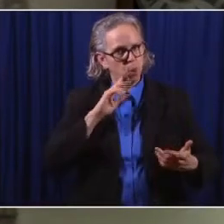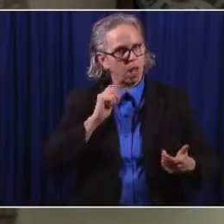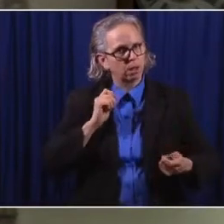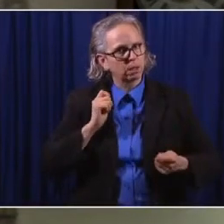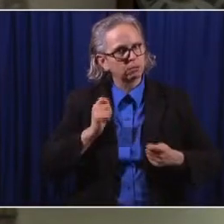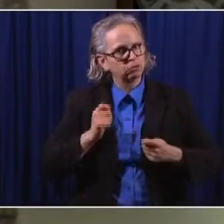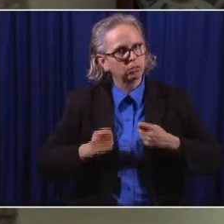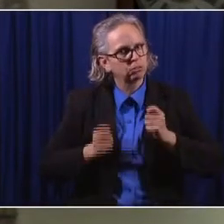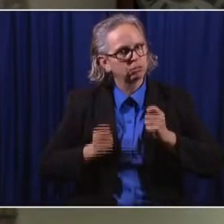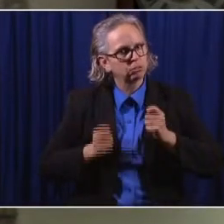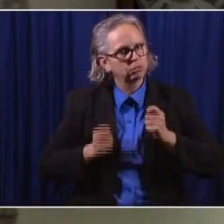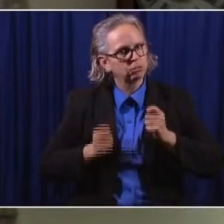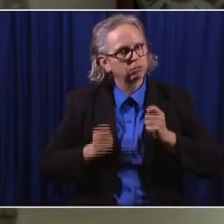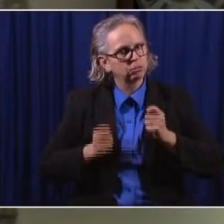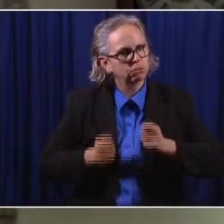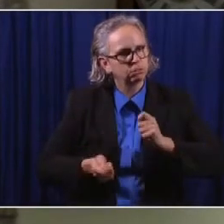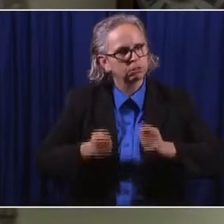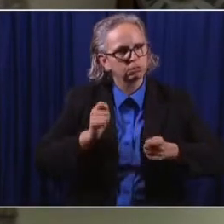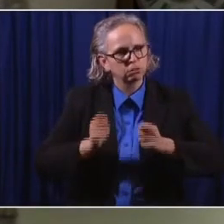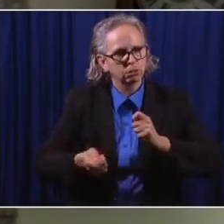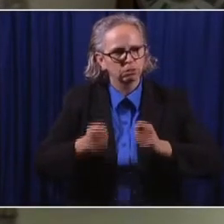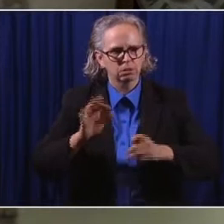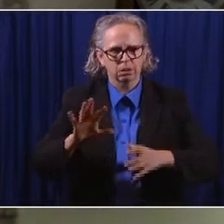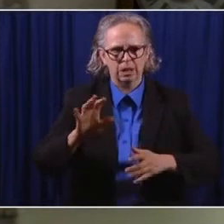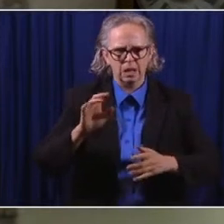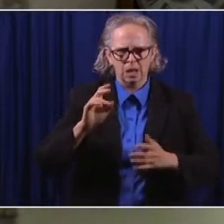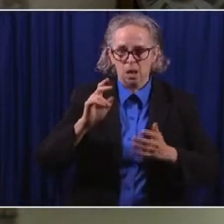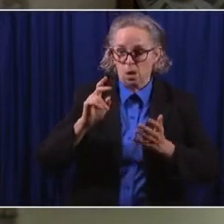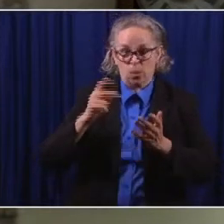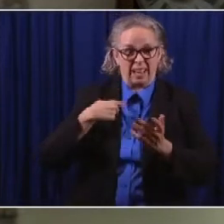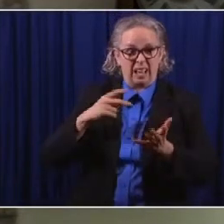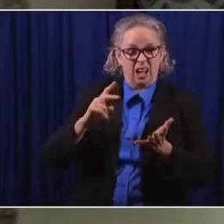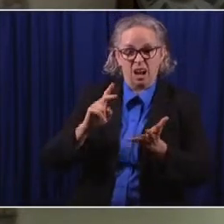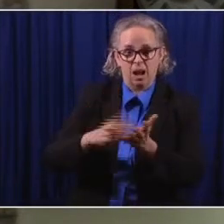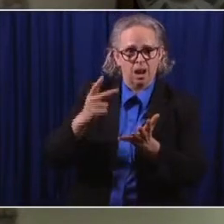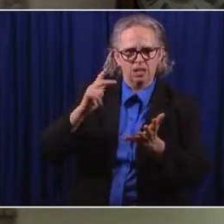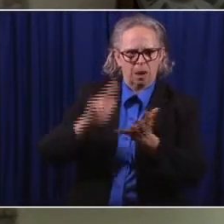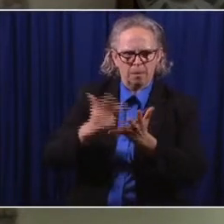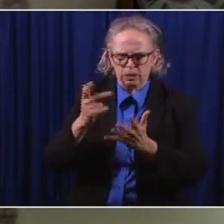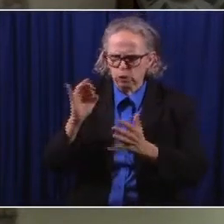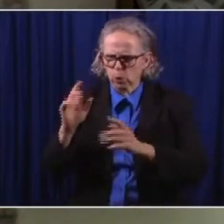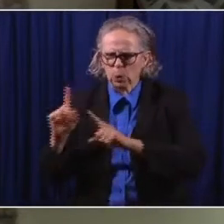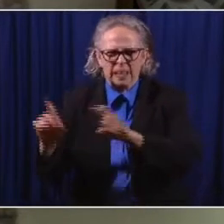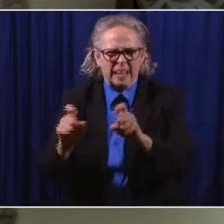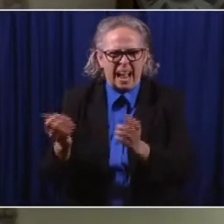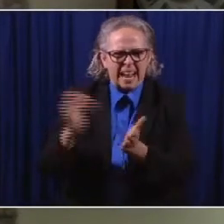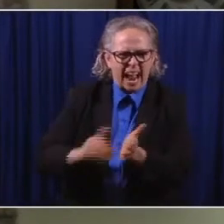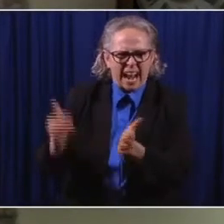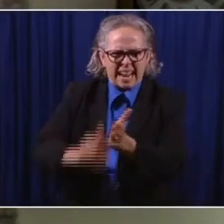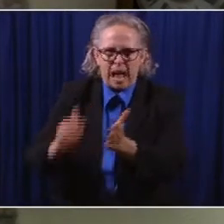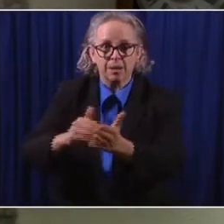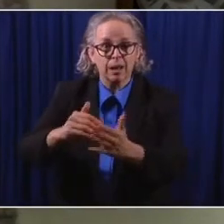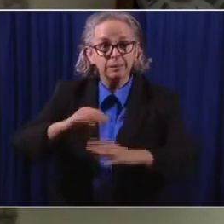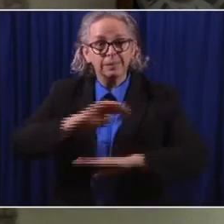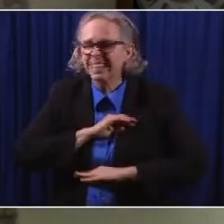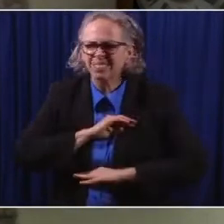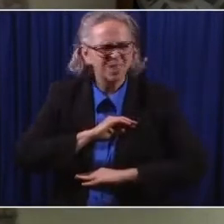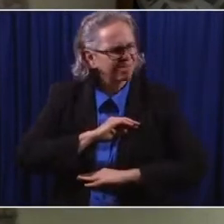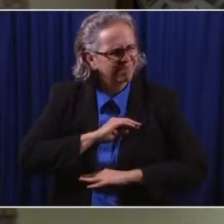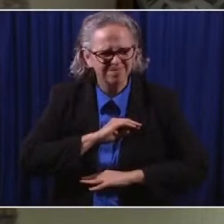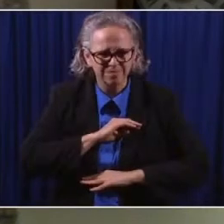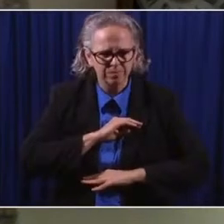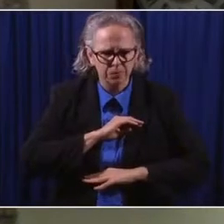not where we need to be. But as we learn more and companies develop